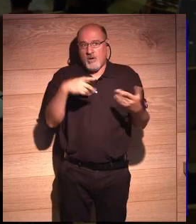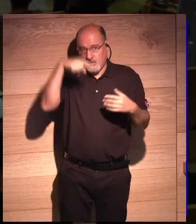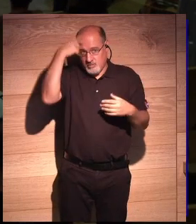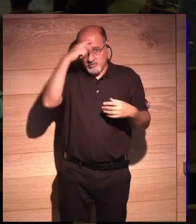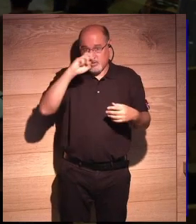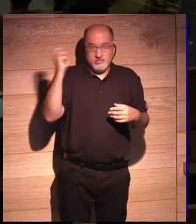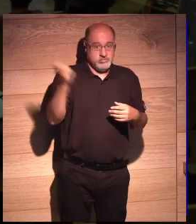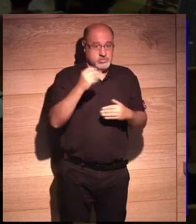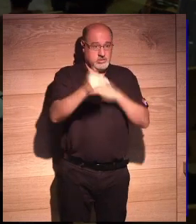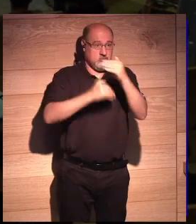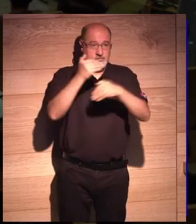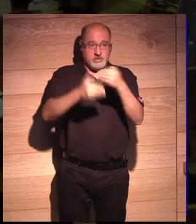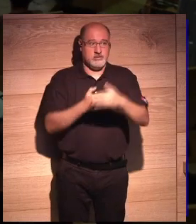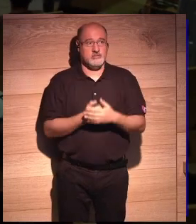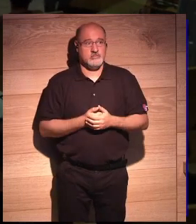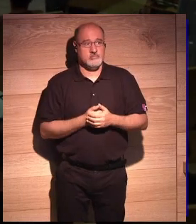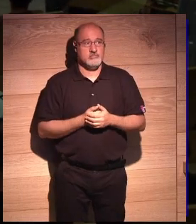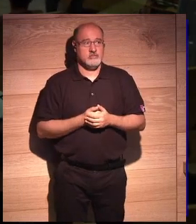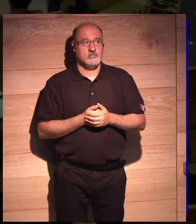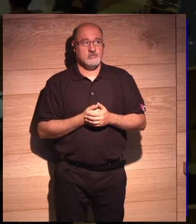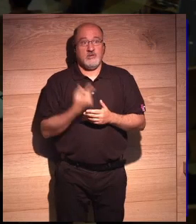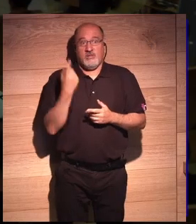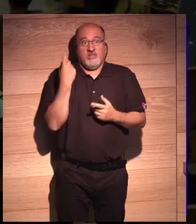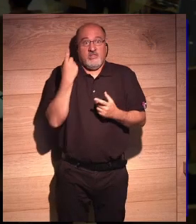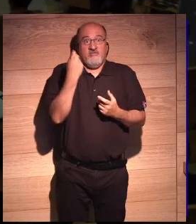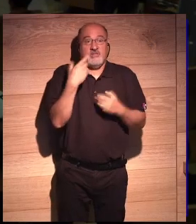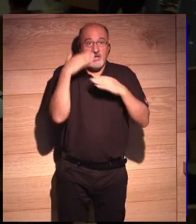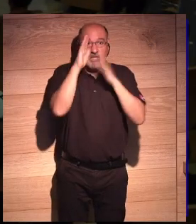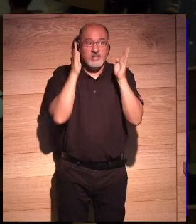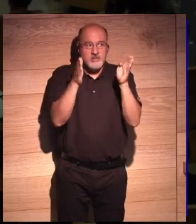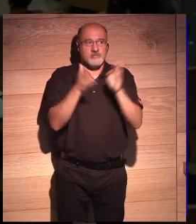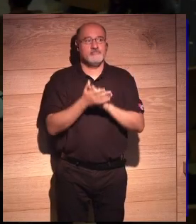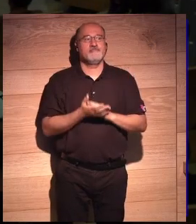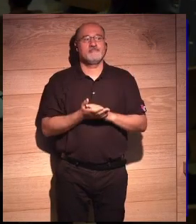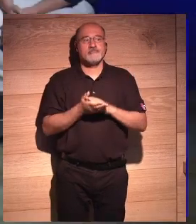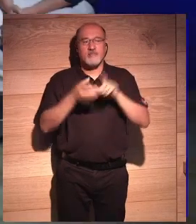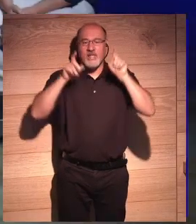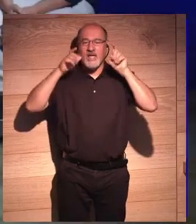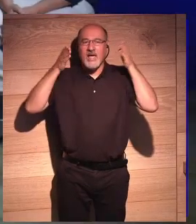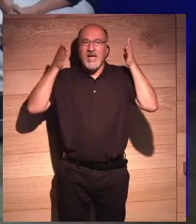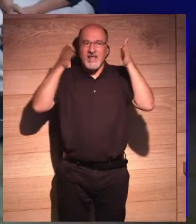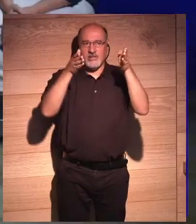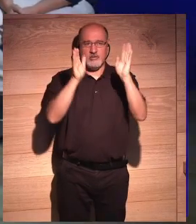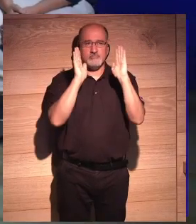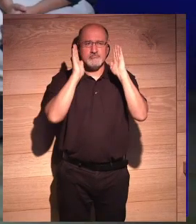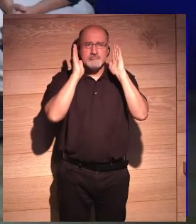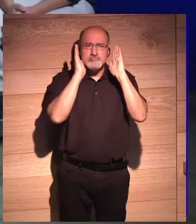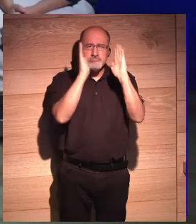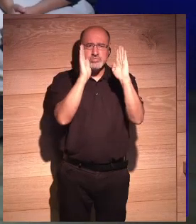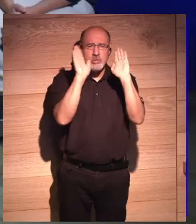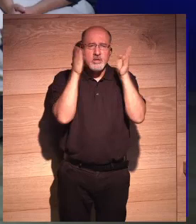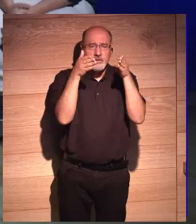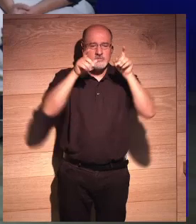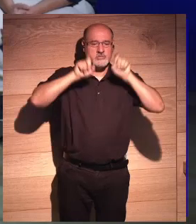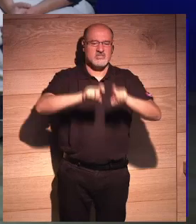it is the prevailing culture. So this is why we evolve. Attention is educated. It's not something inherent